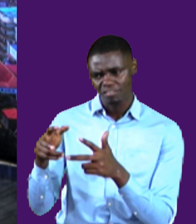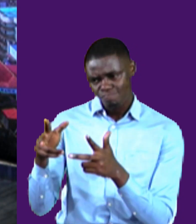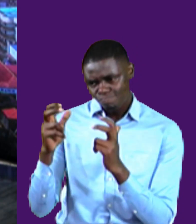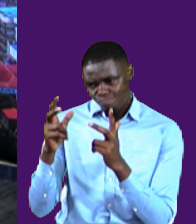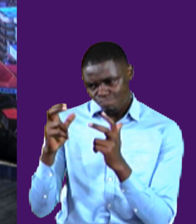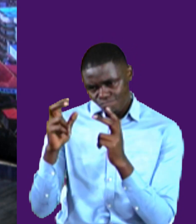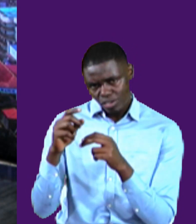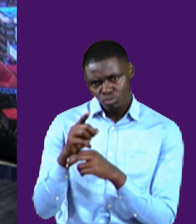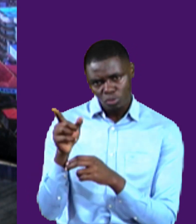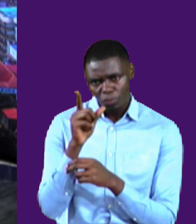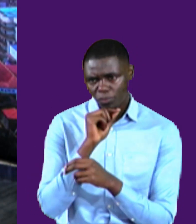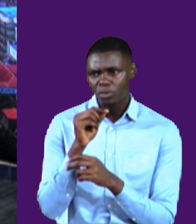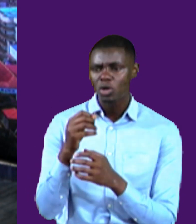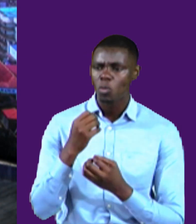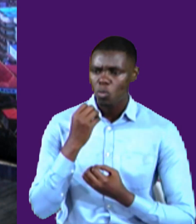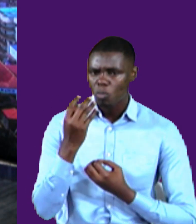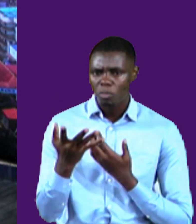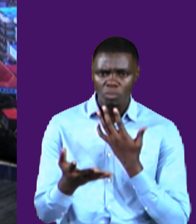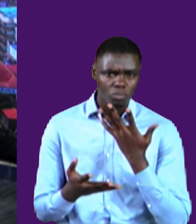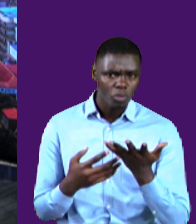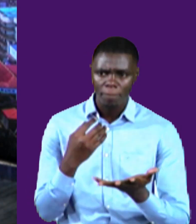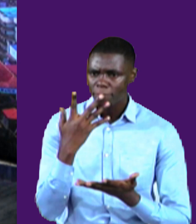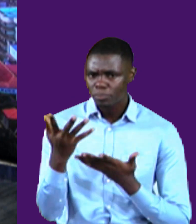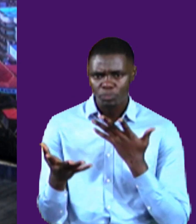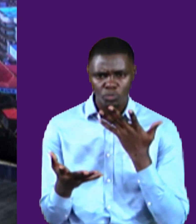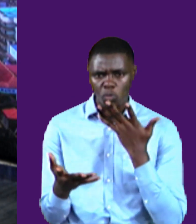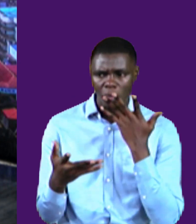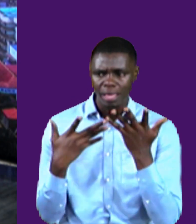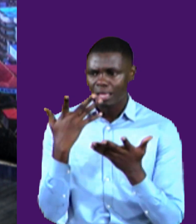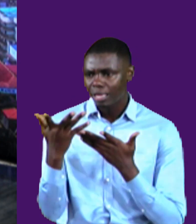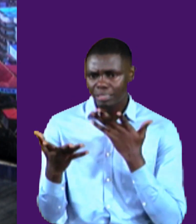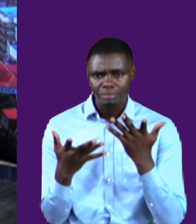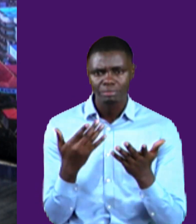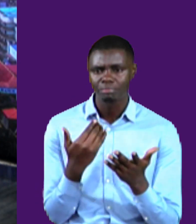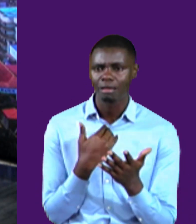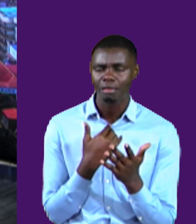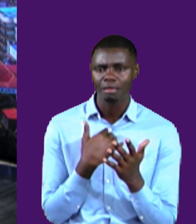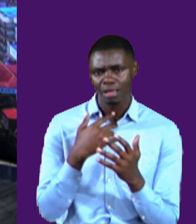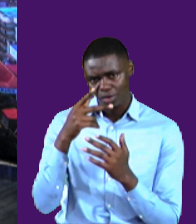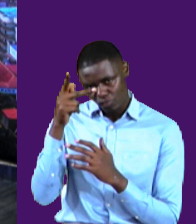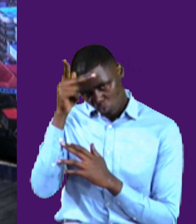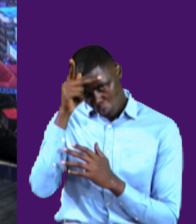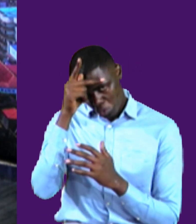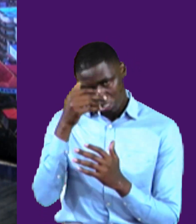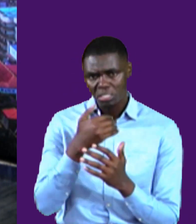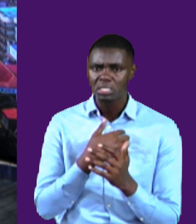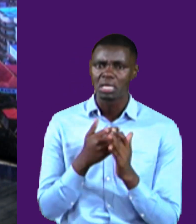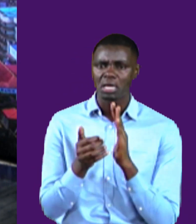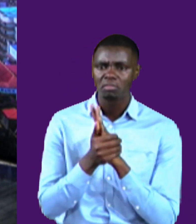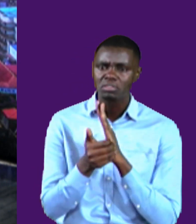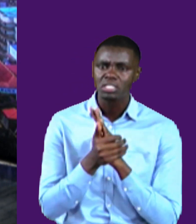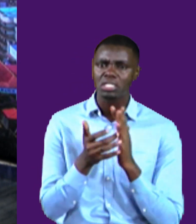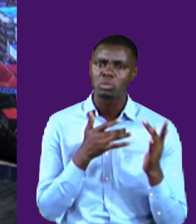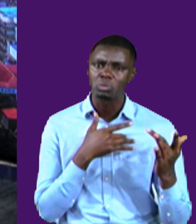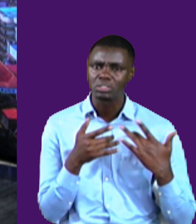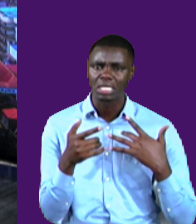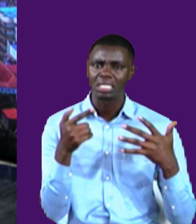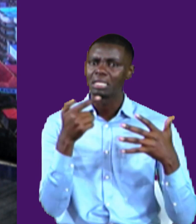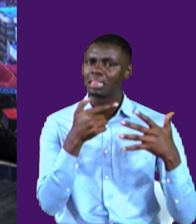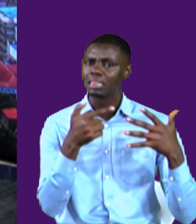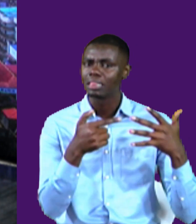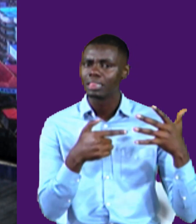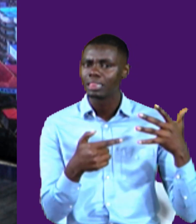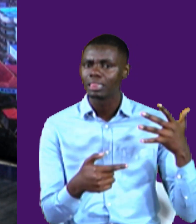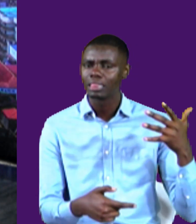listened to you. You have told them, I have knowledge, I have skills concerning this